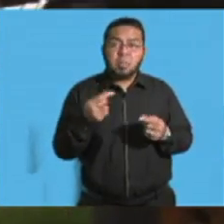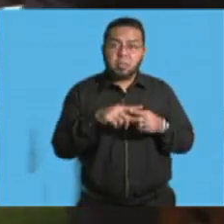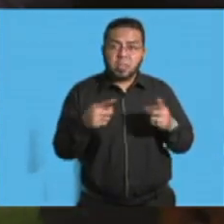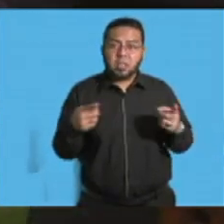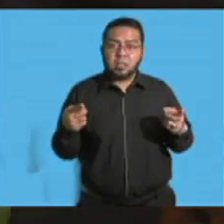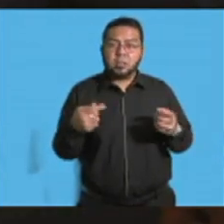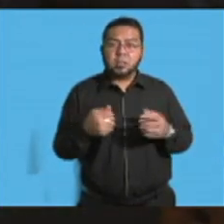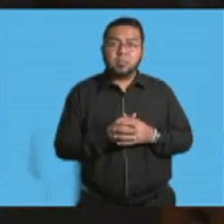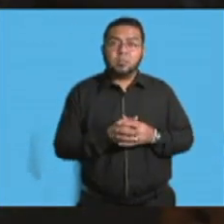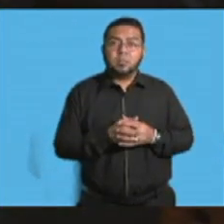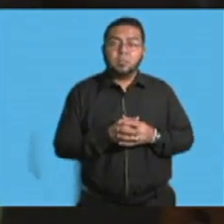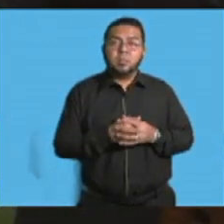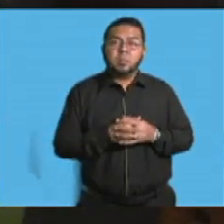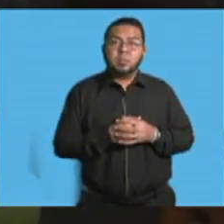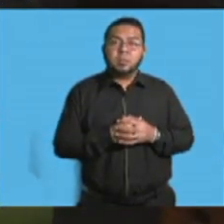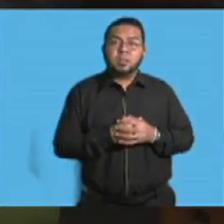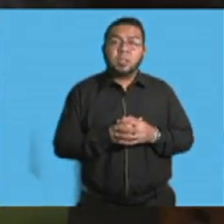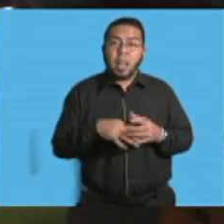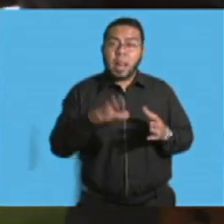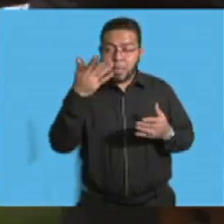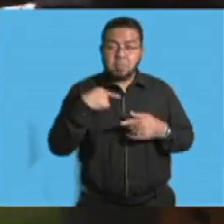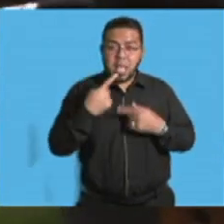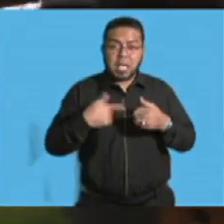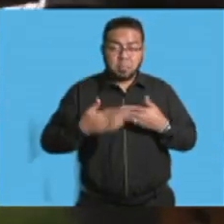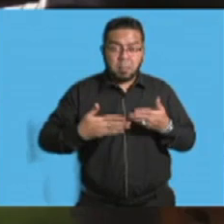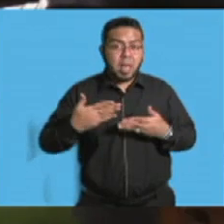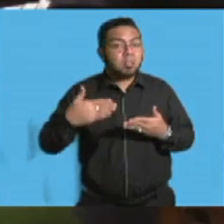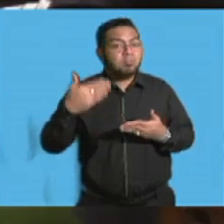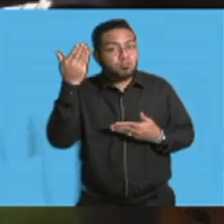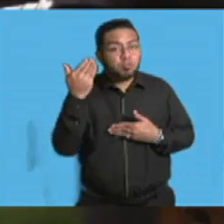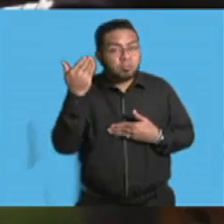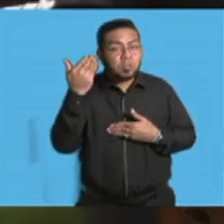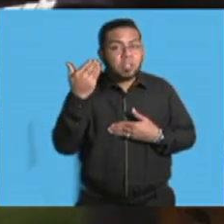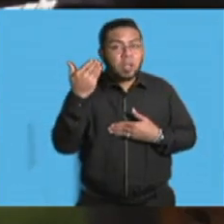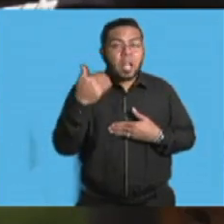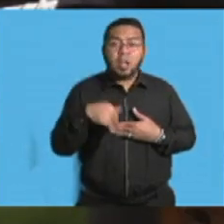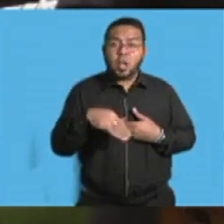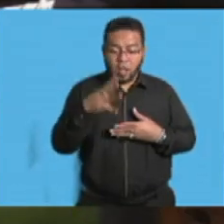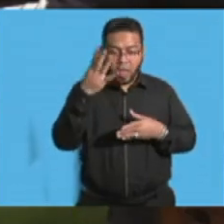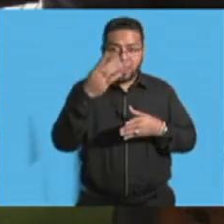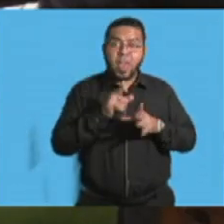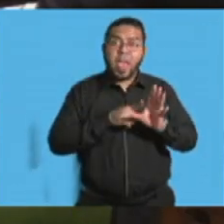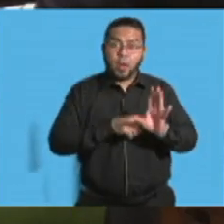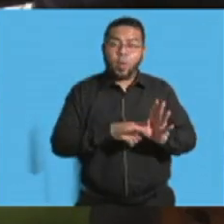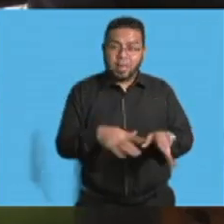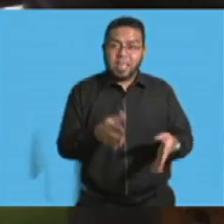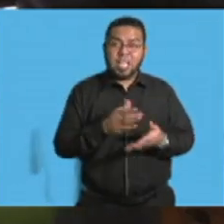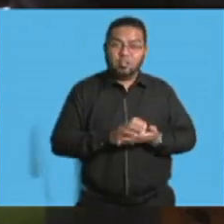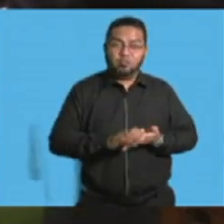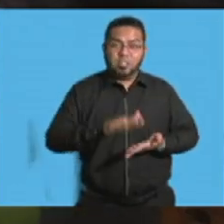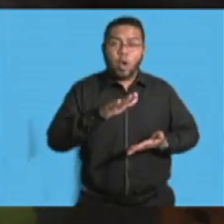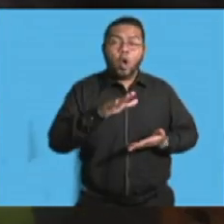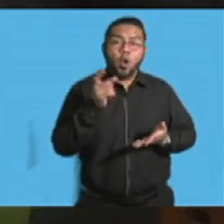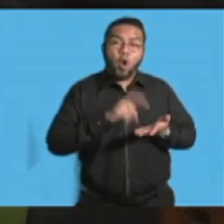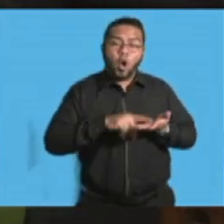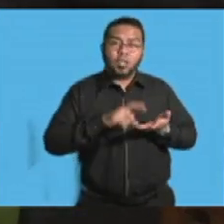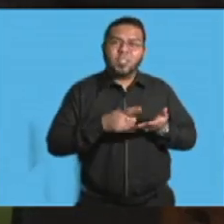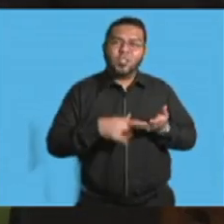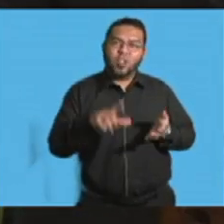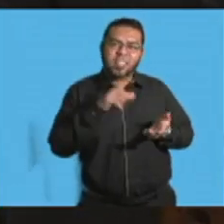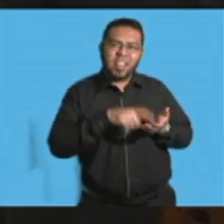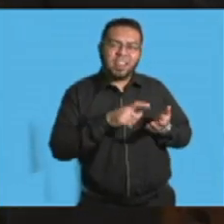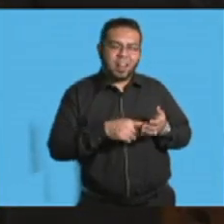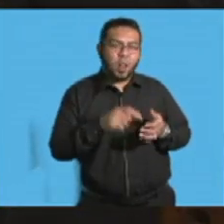hard for the opposition to grasp. Let me explain briefly. A 7% annual interest cost on this $2.8 billion debt equates